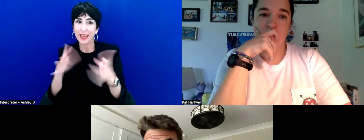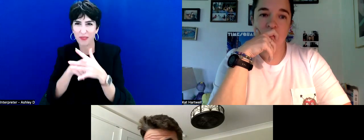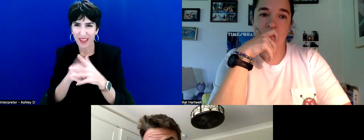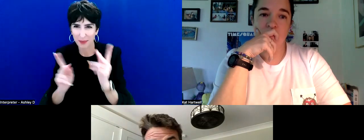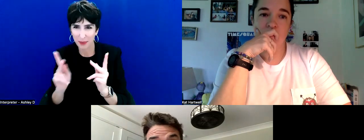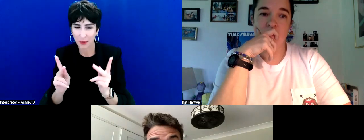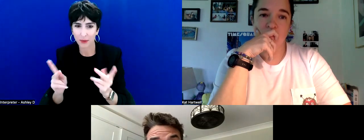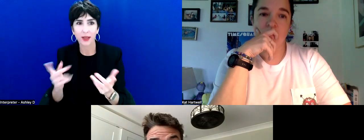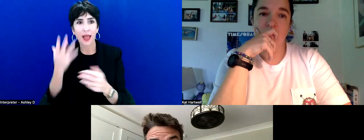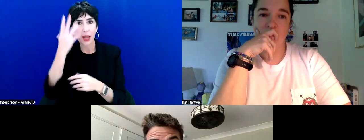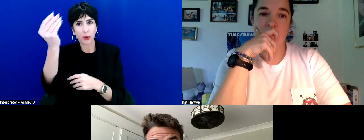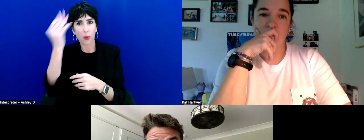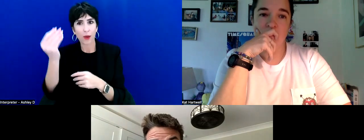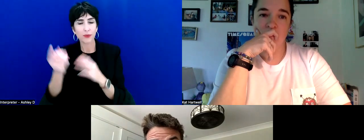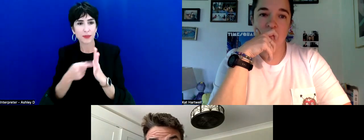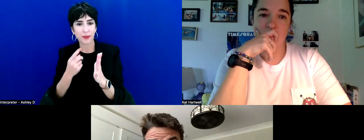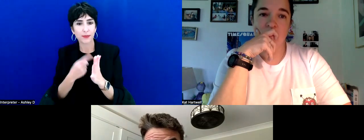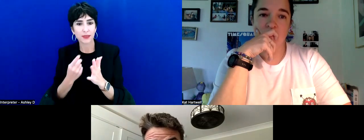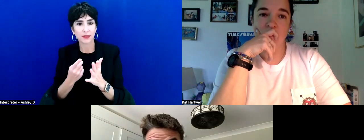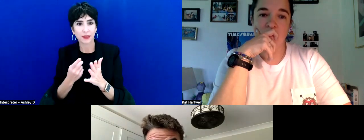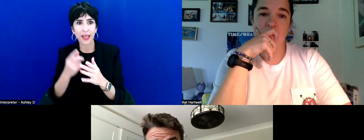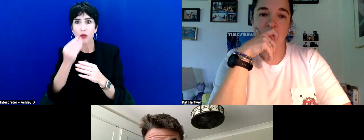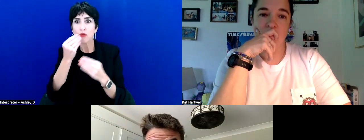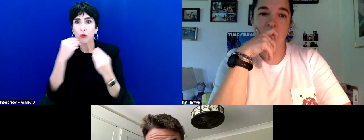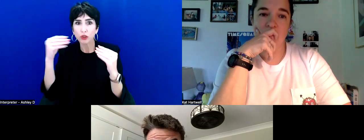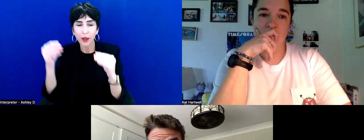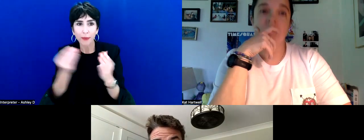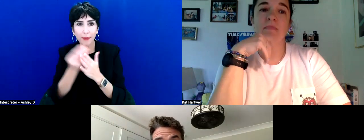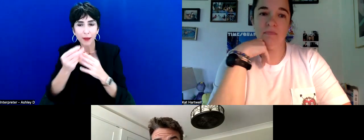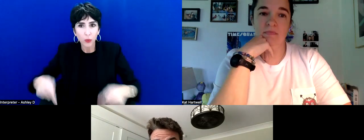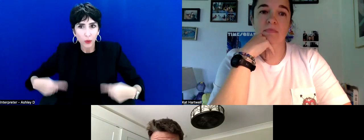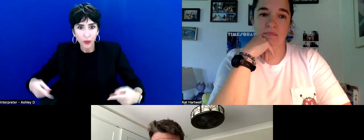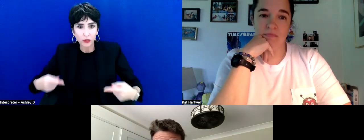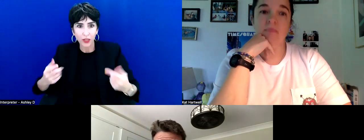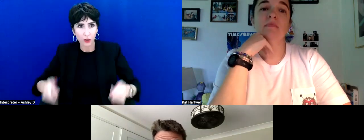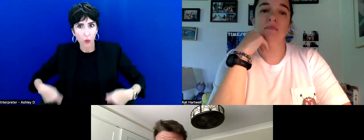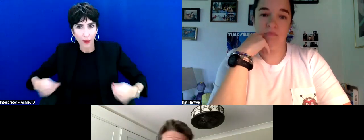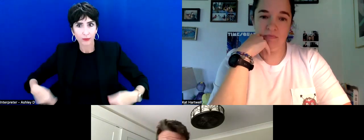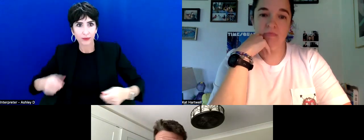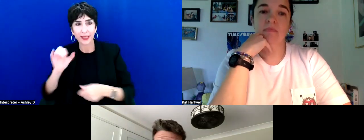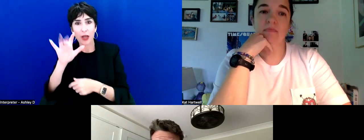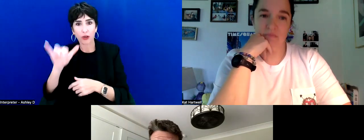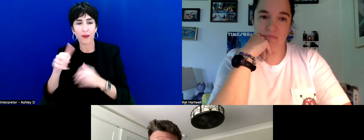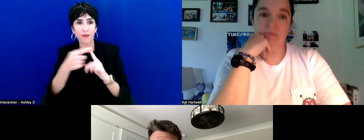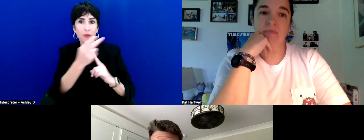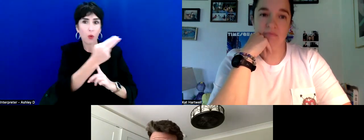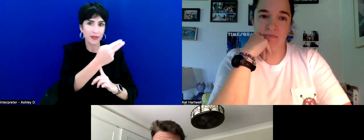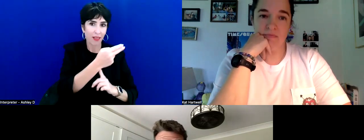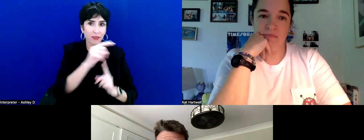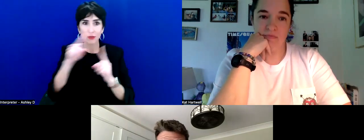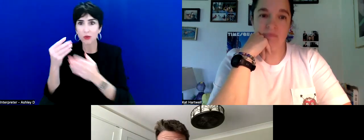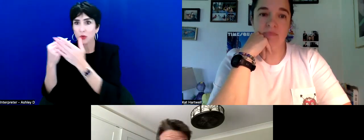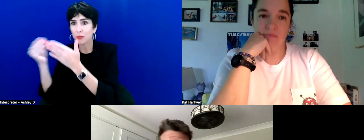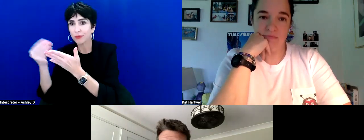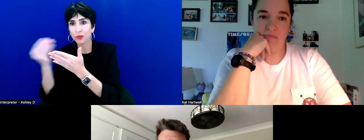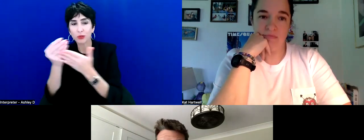anybody. But I would go out and like grocery shop and get my food and like go around Calgary from my hotel to see if I